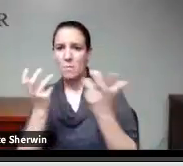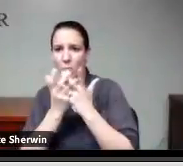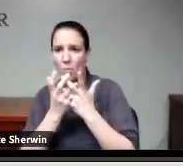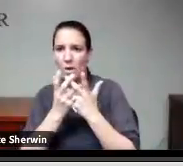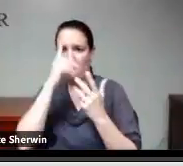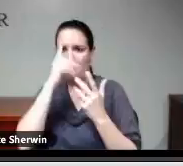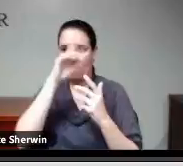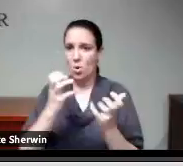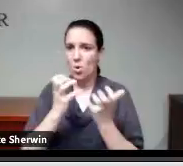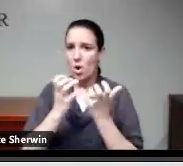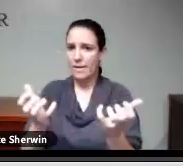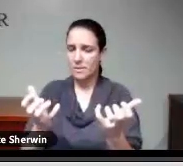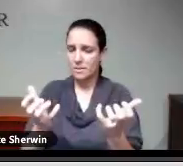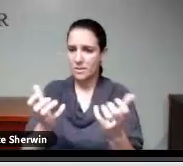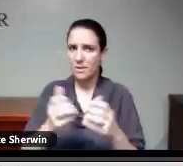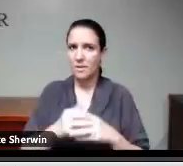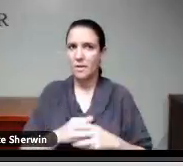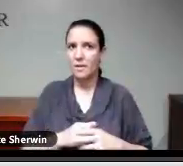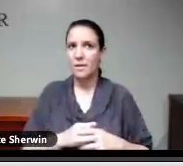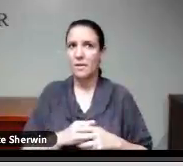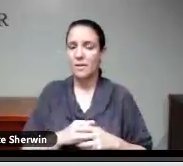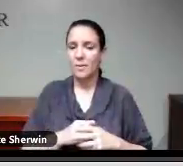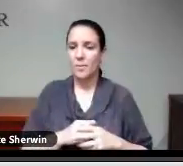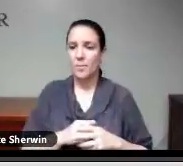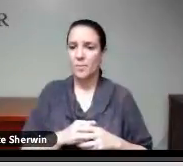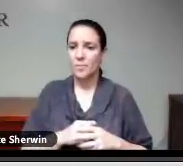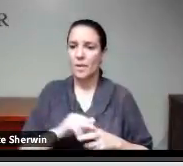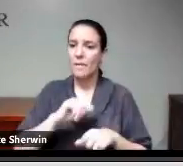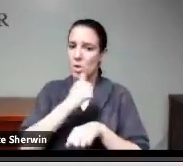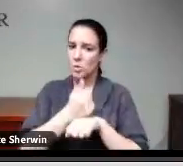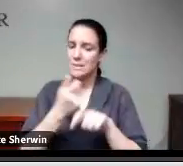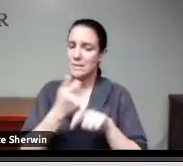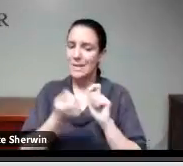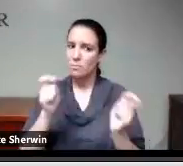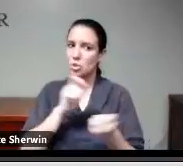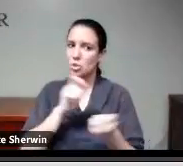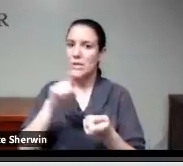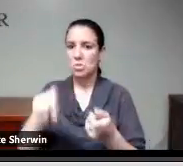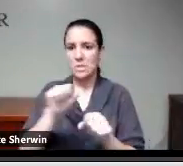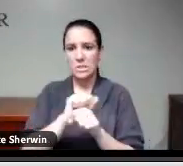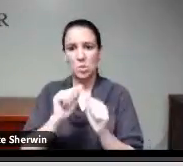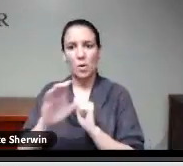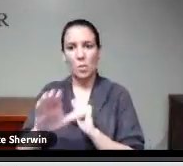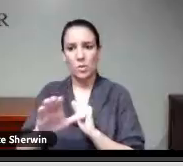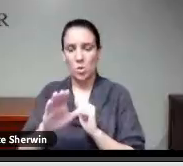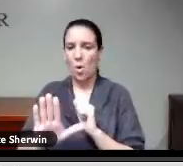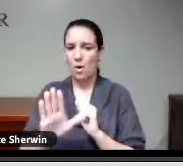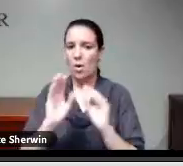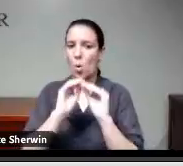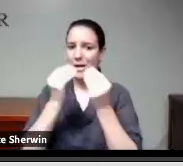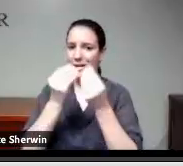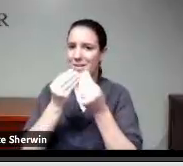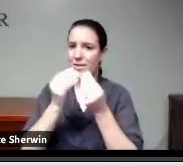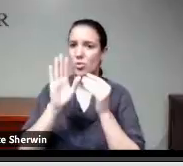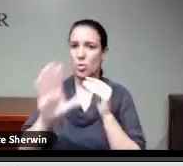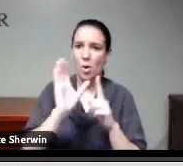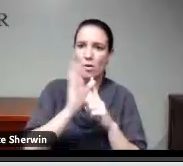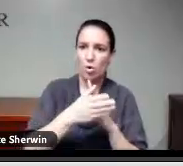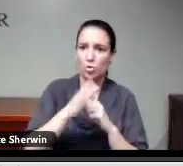audience, and that implementing changes really has to work with your organizational culture and with your